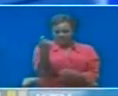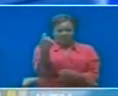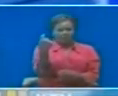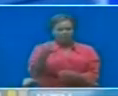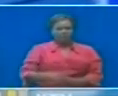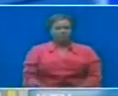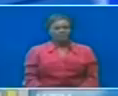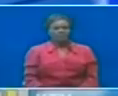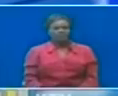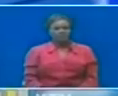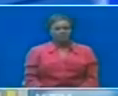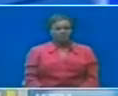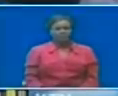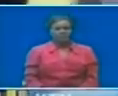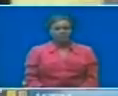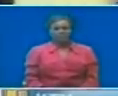the details.